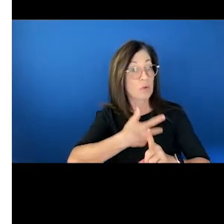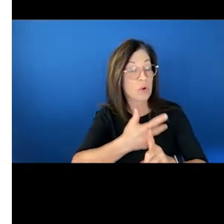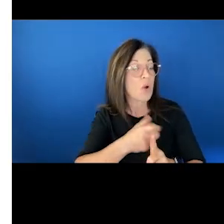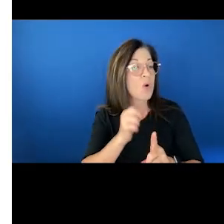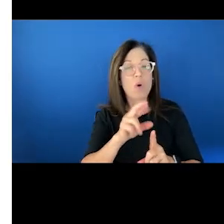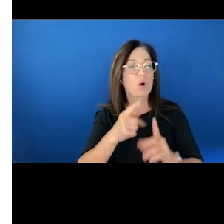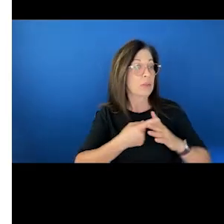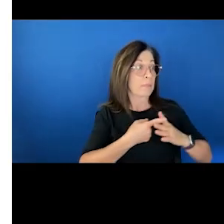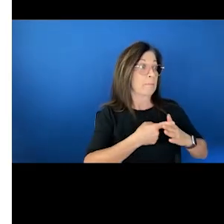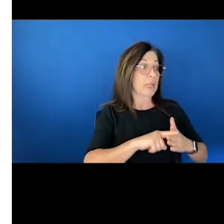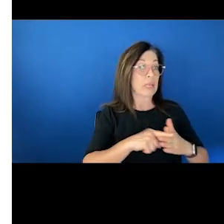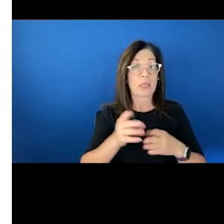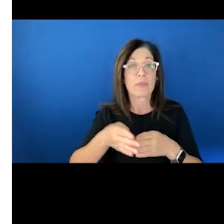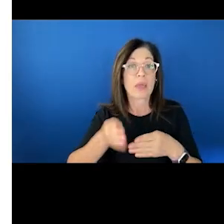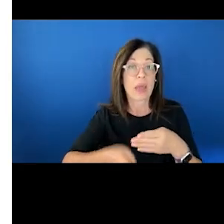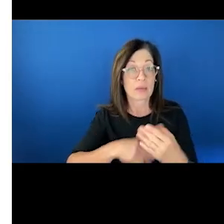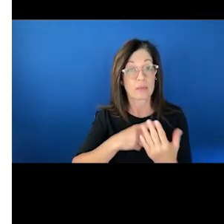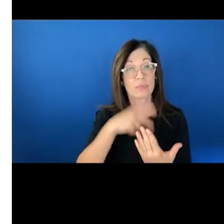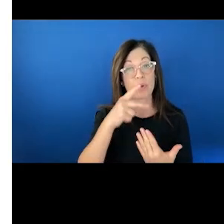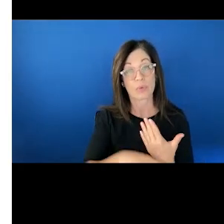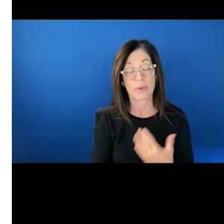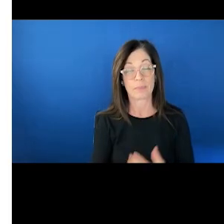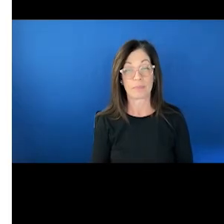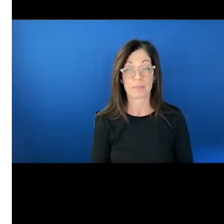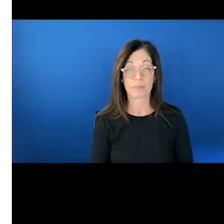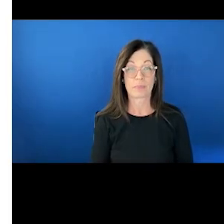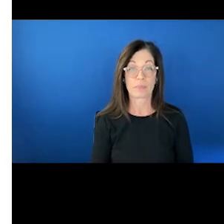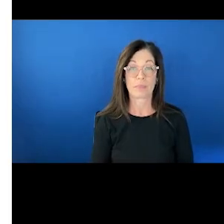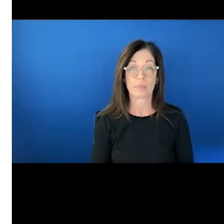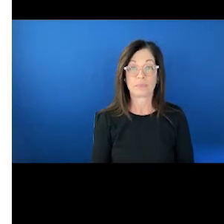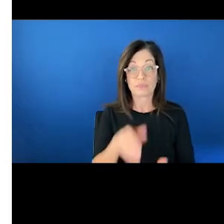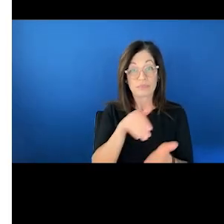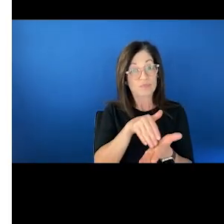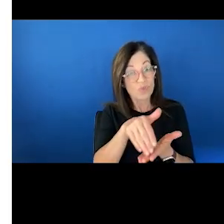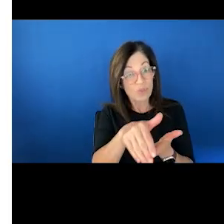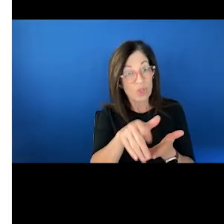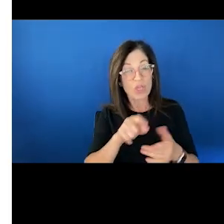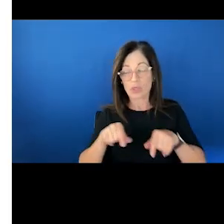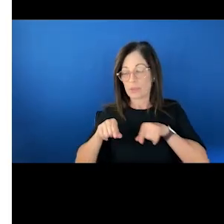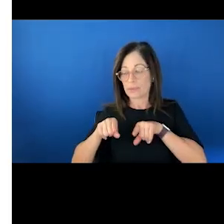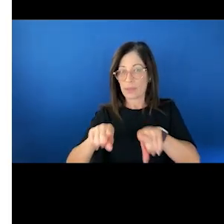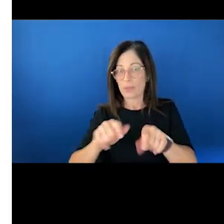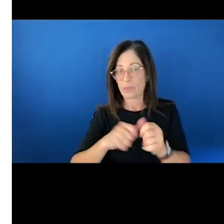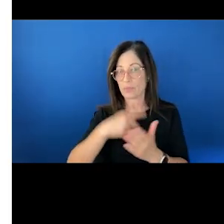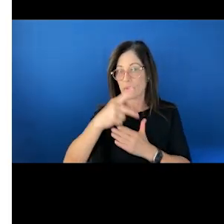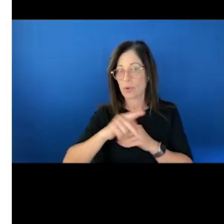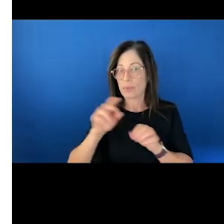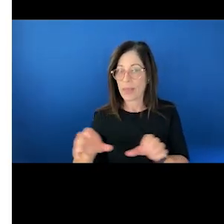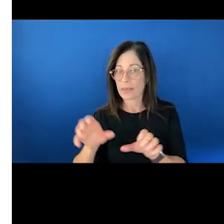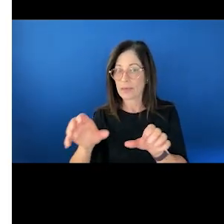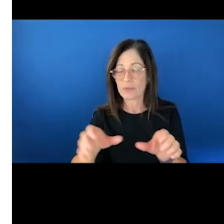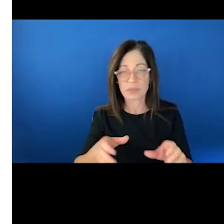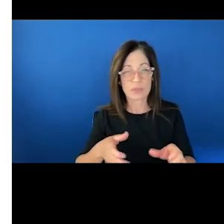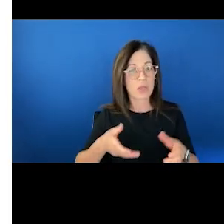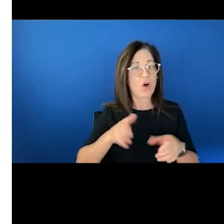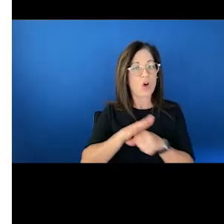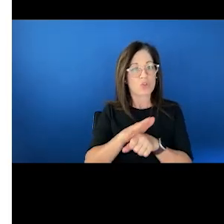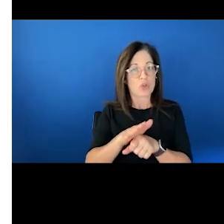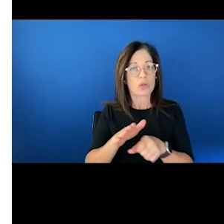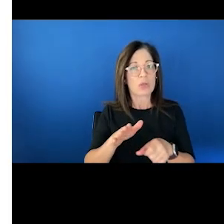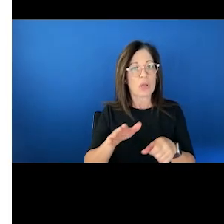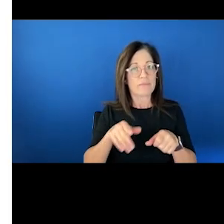or just at the start and end of your program? The frequency should align with your program activities and allow enough time